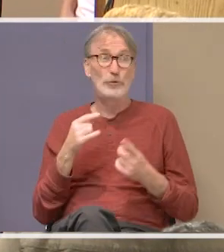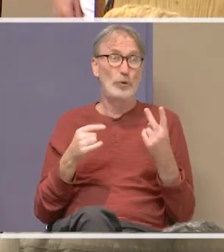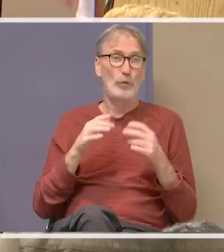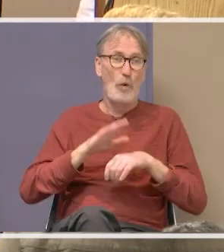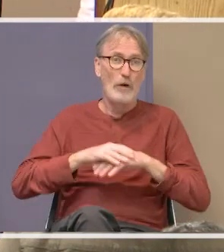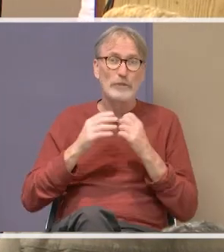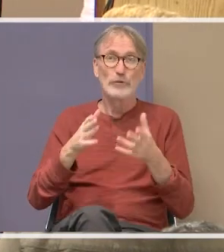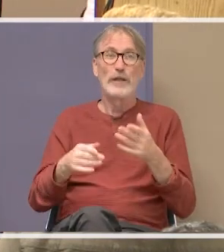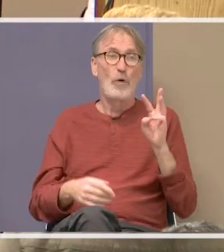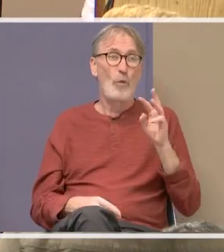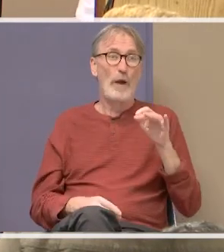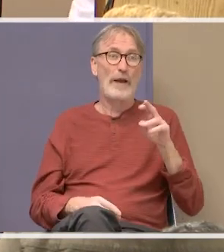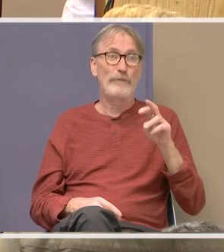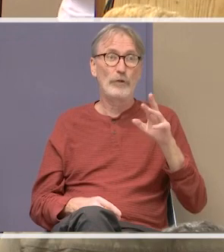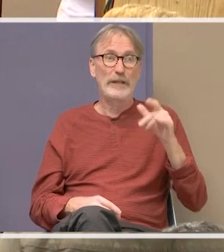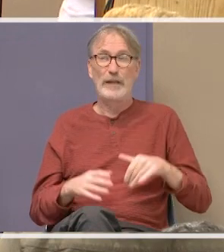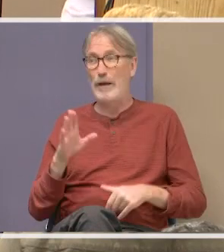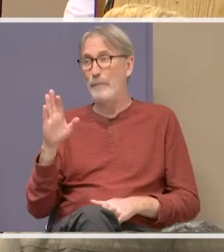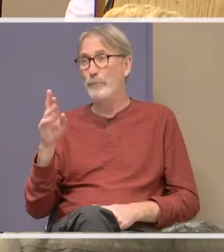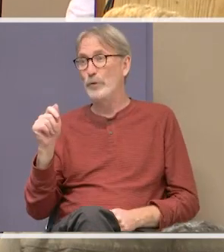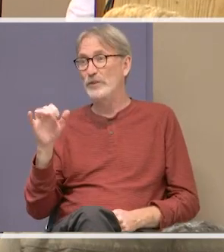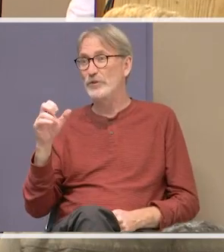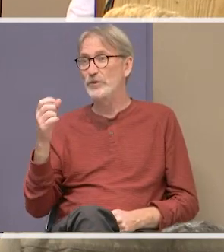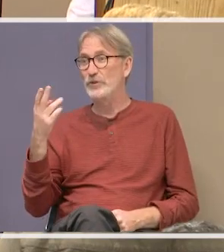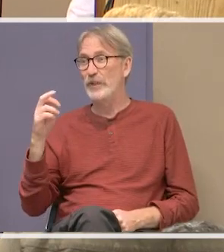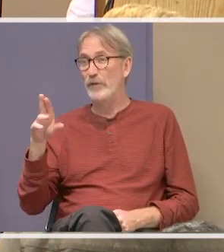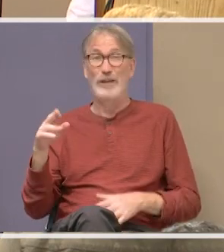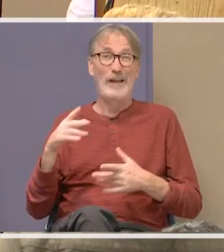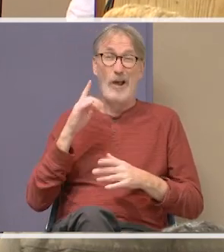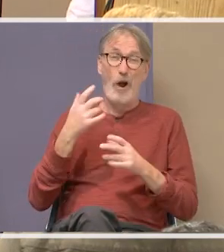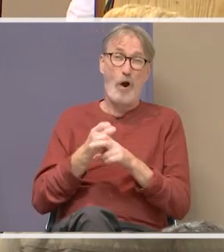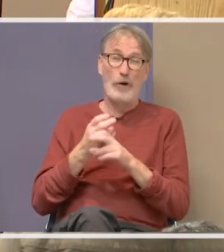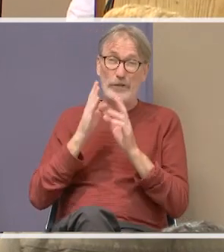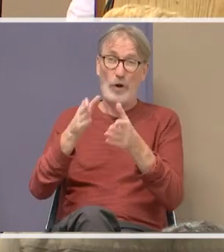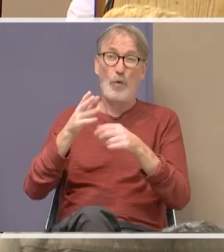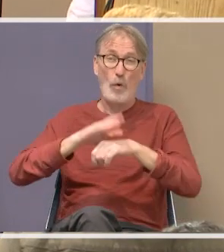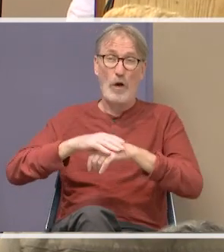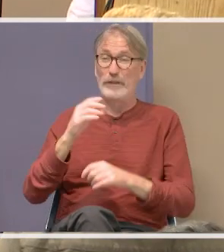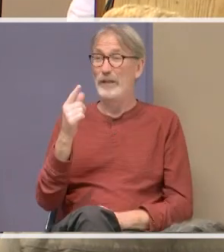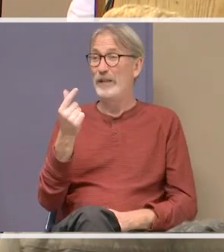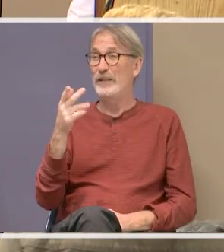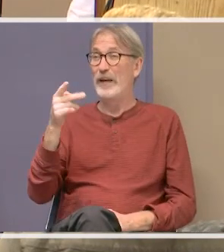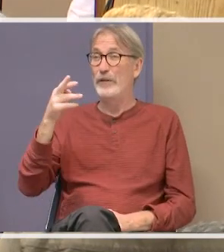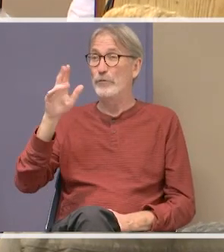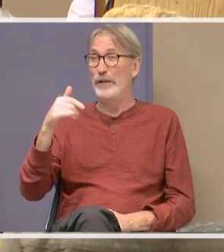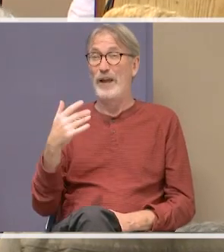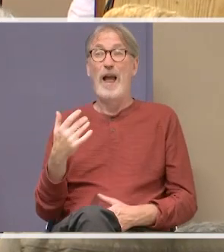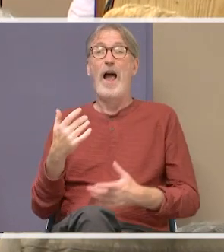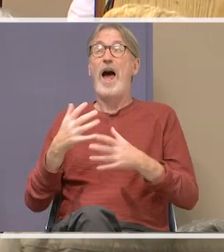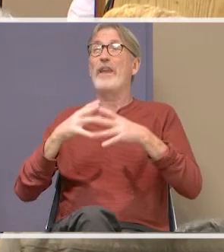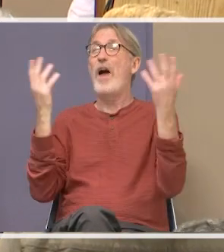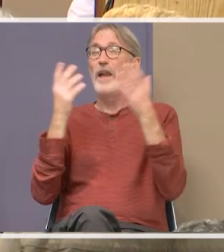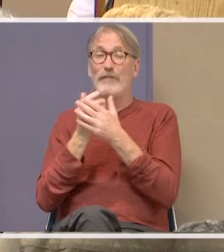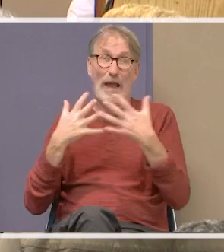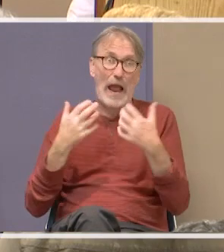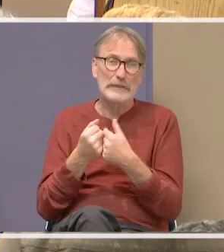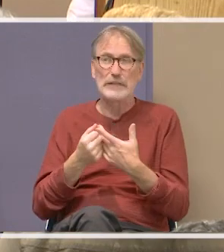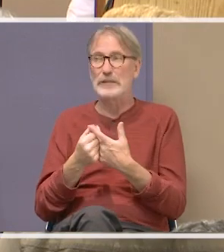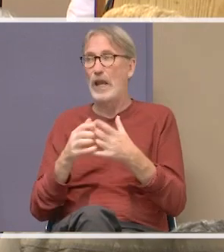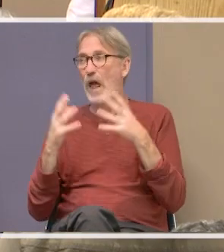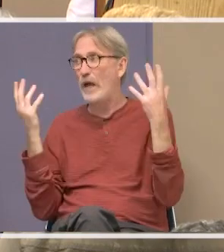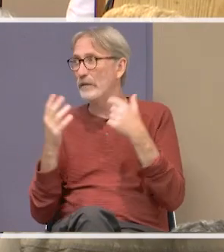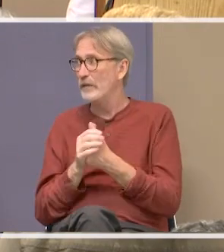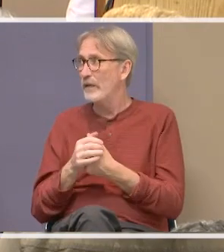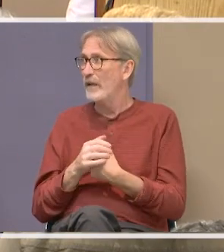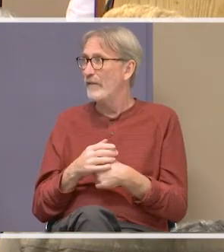street, Waverly and Brashear. Going down to Guthrie's tough. There's a lot of accidents. A lot of people hit the car coming, at them.